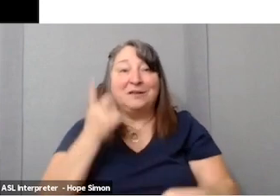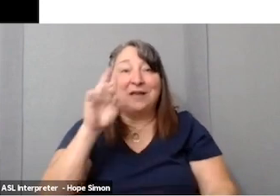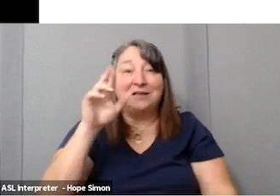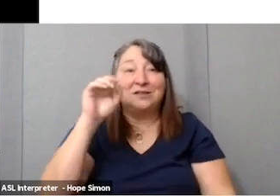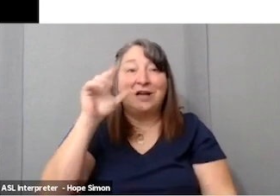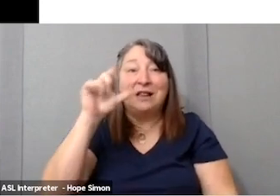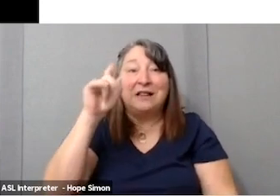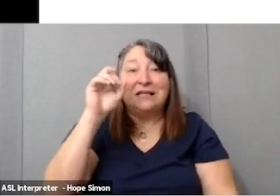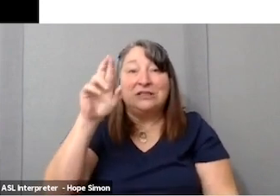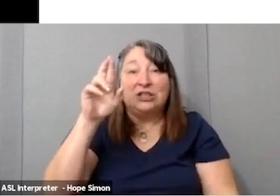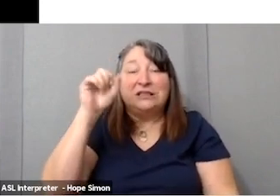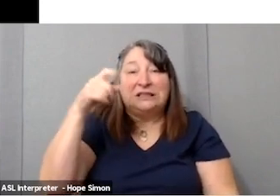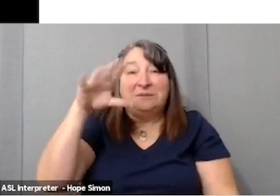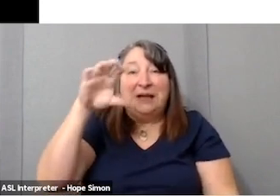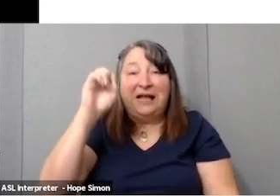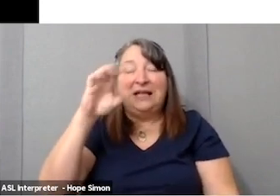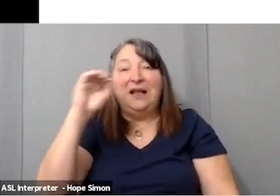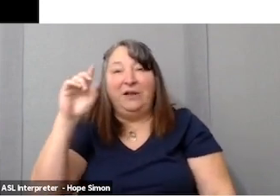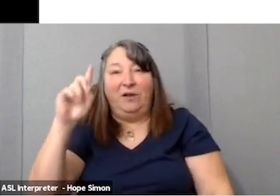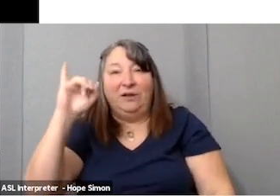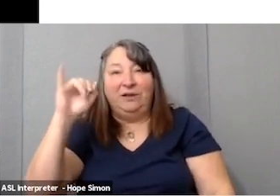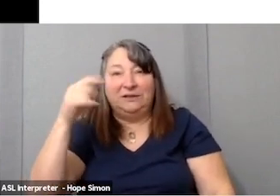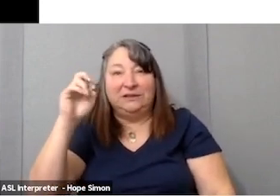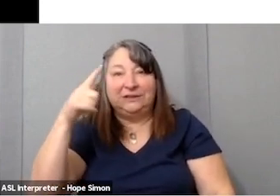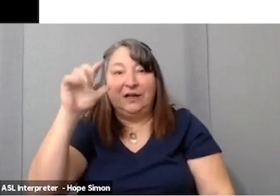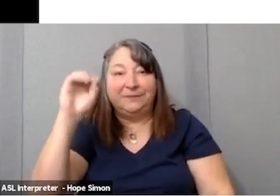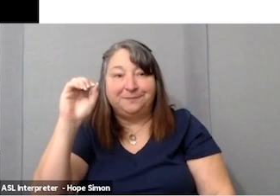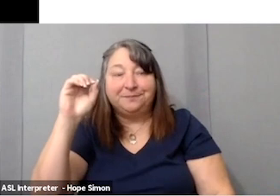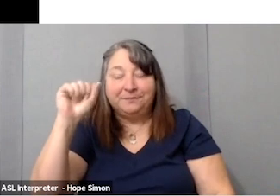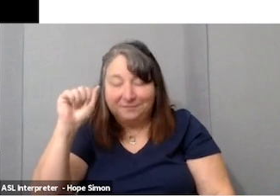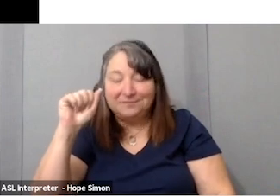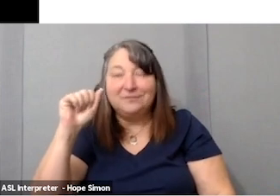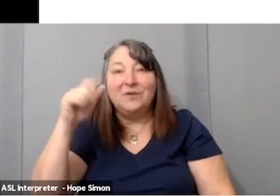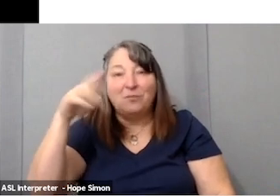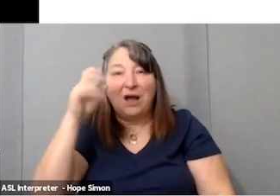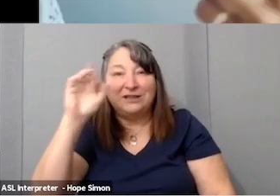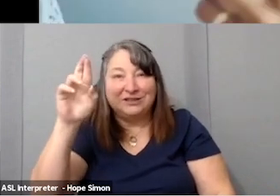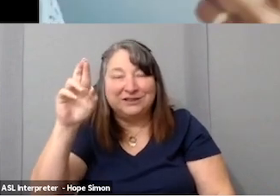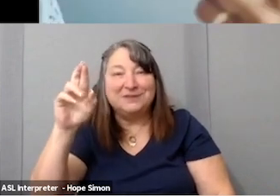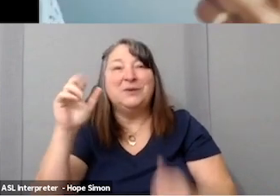Johns Hopkins University and D'Angela Proctor, who is the CEO of Wayfarer Entertainment.